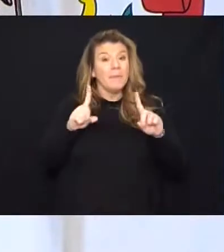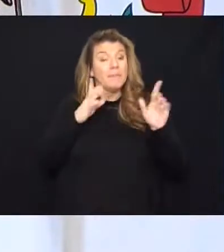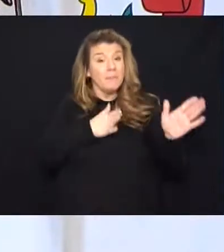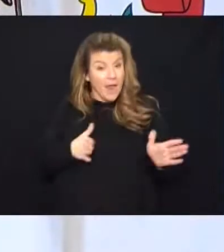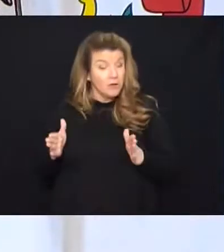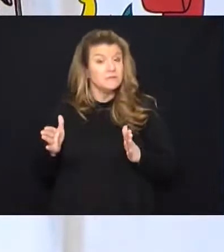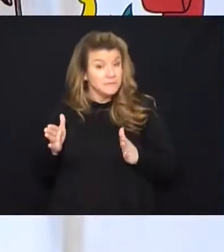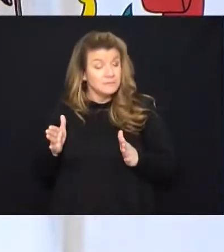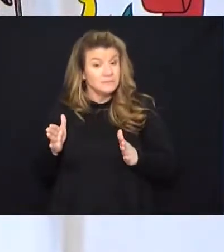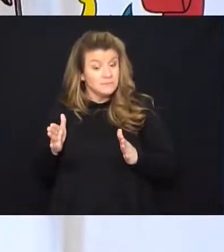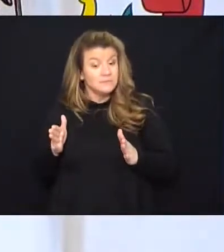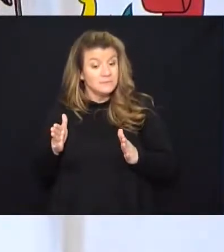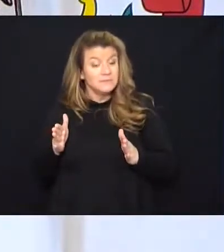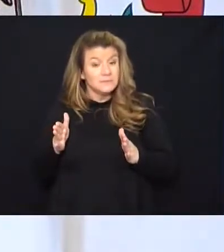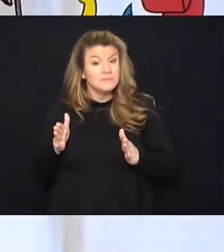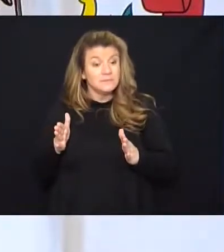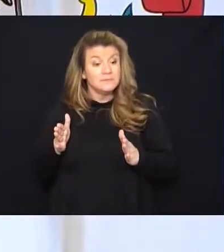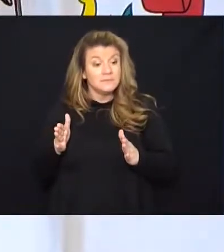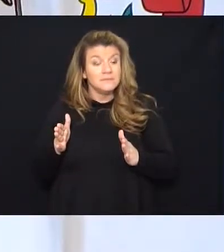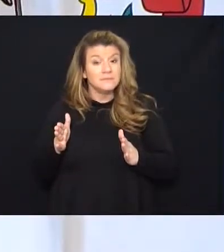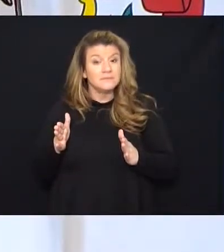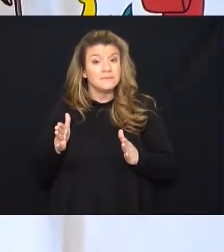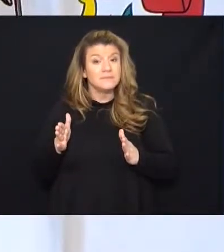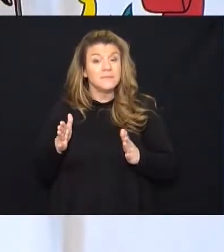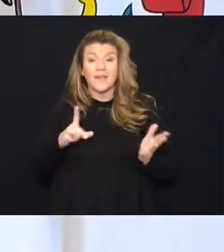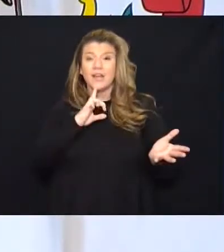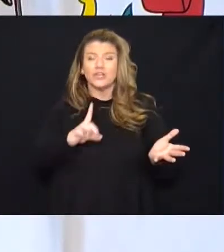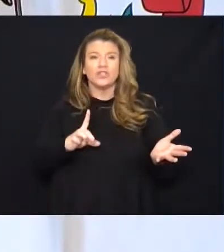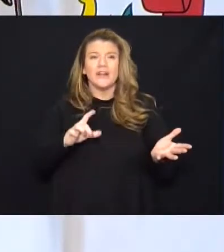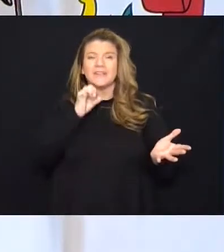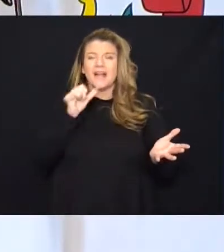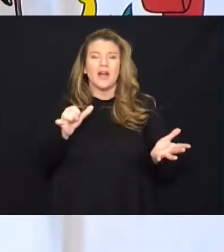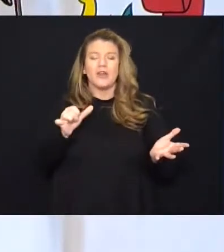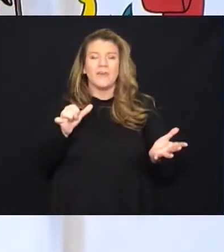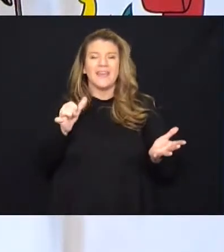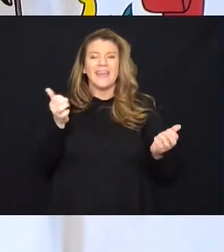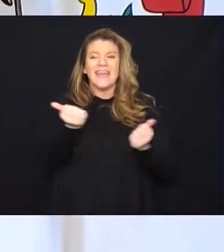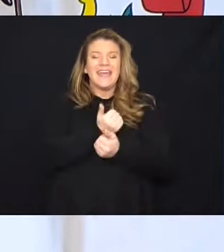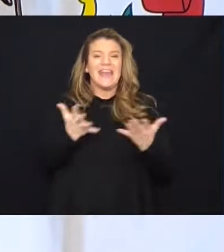prepared, and it